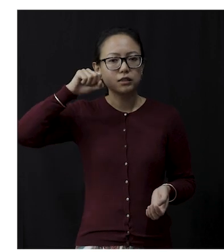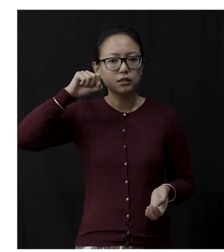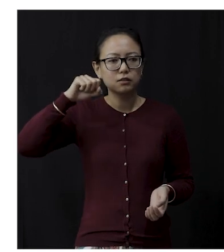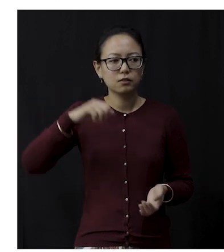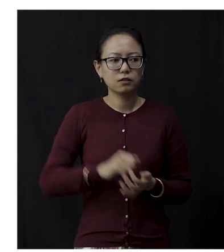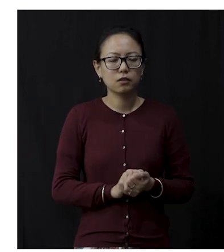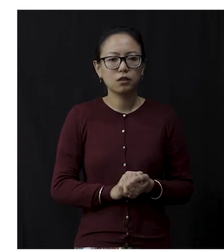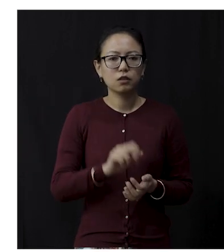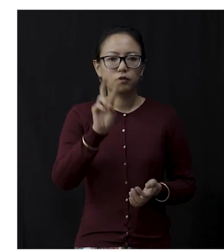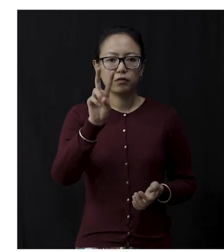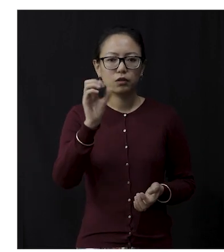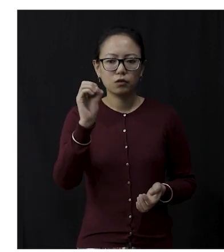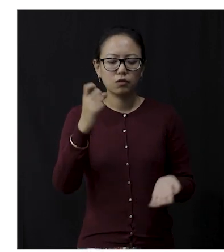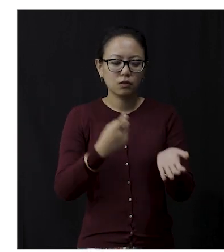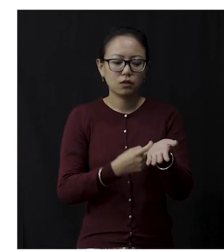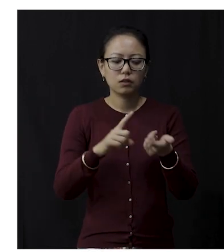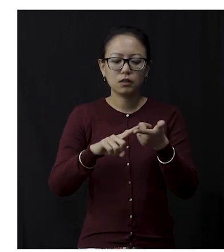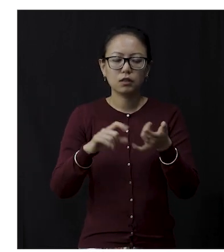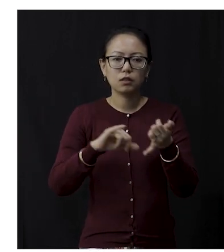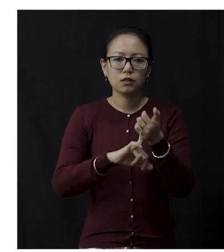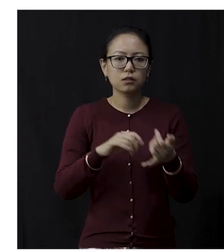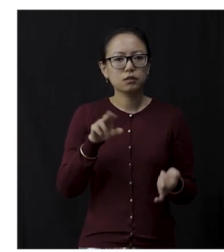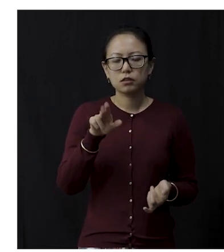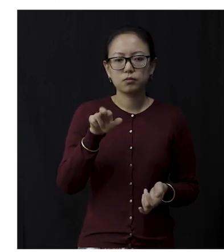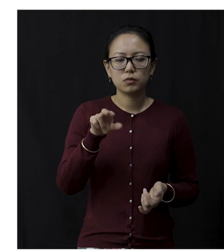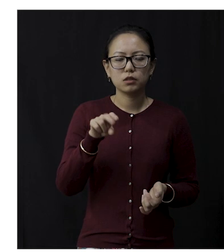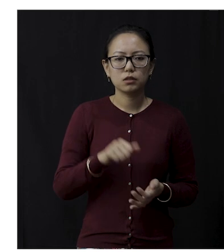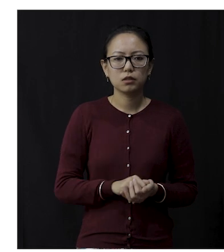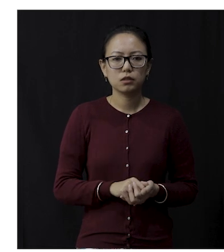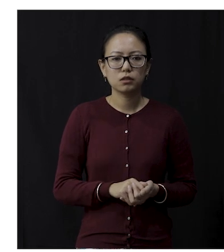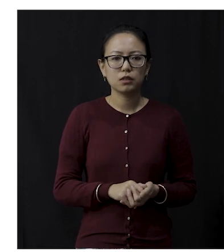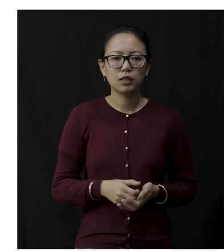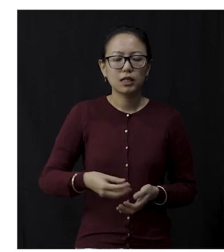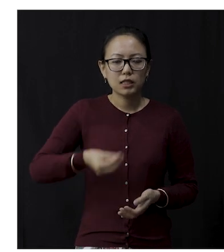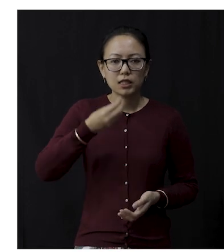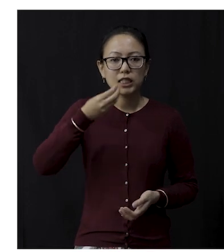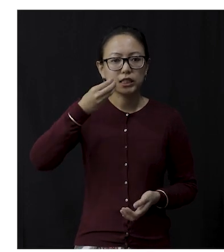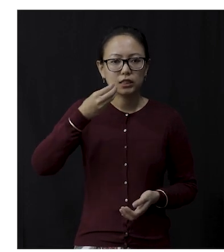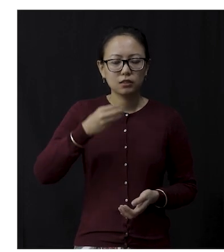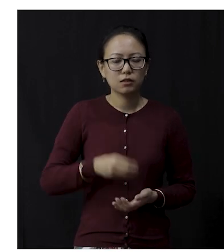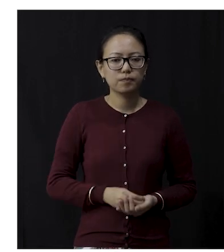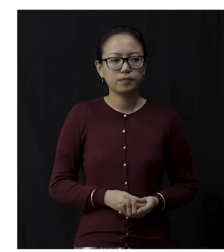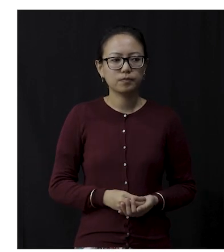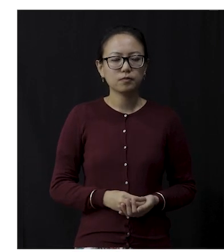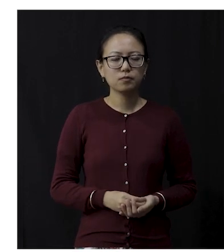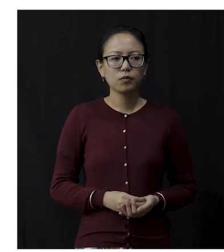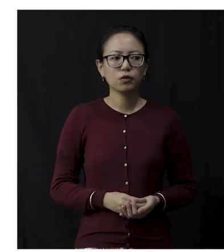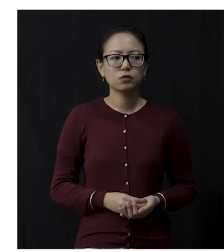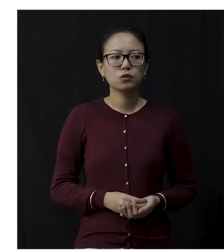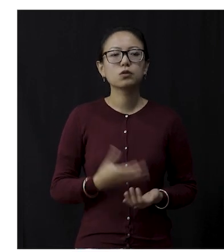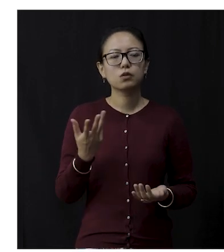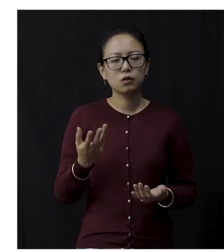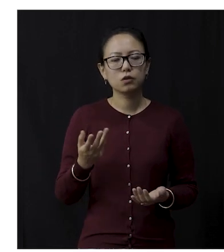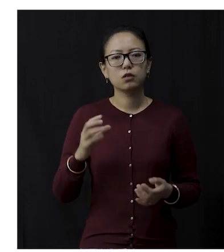meat eaters. So carnivores are those animals which depend on